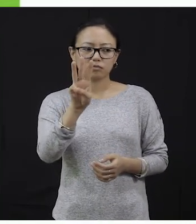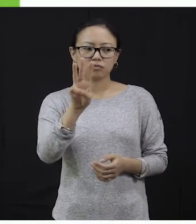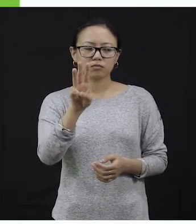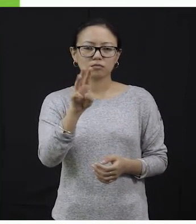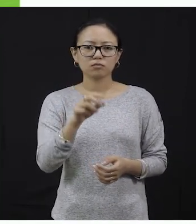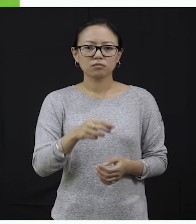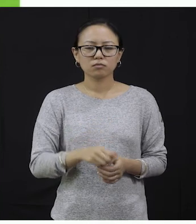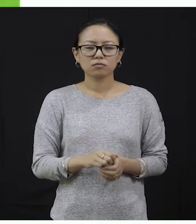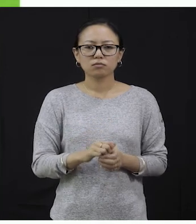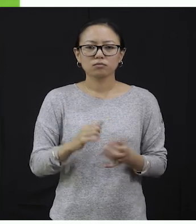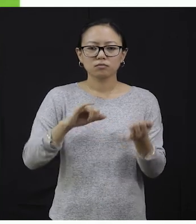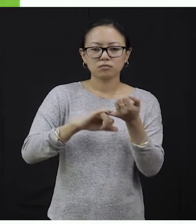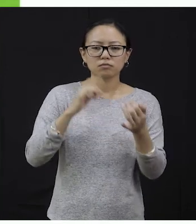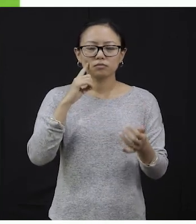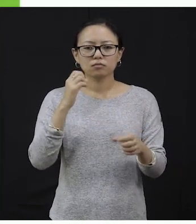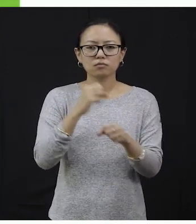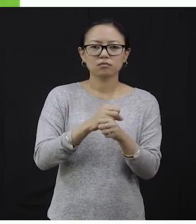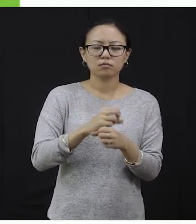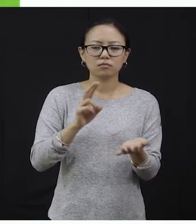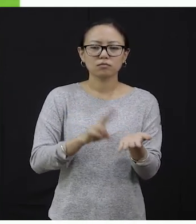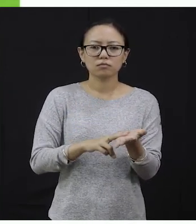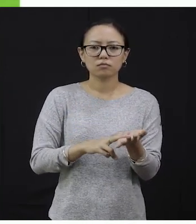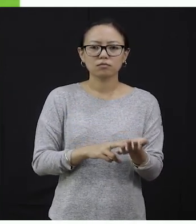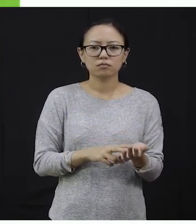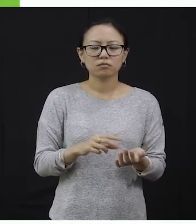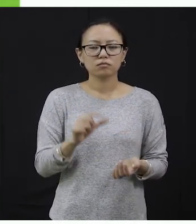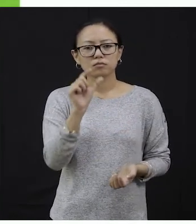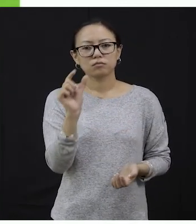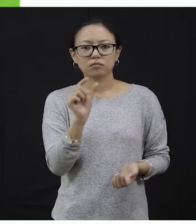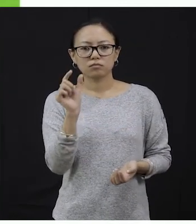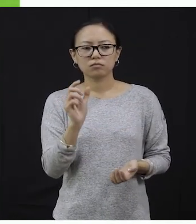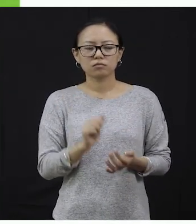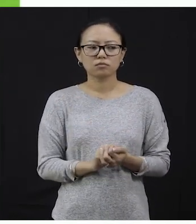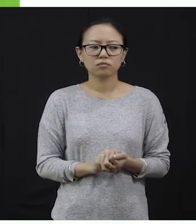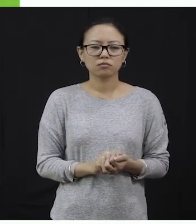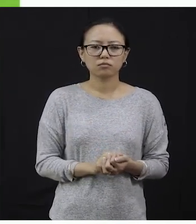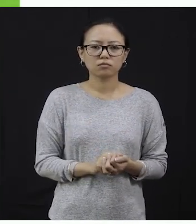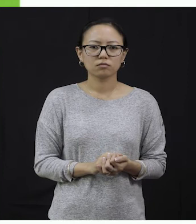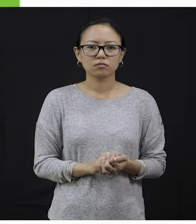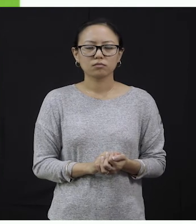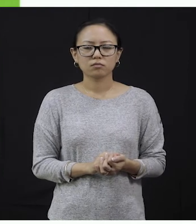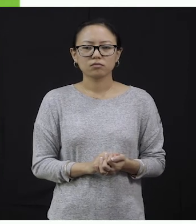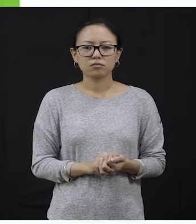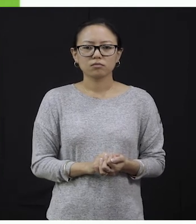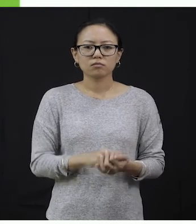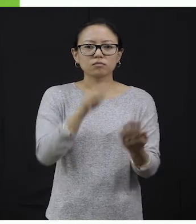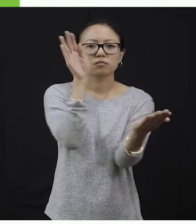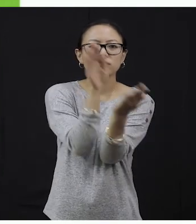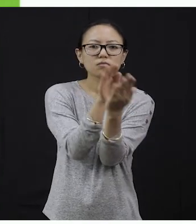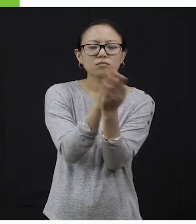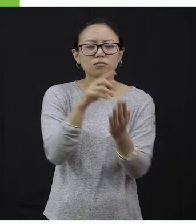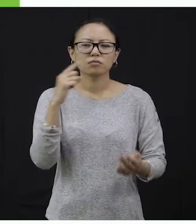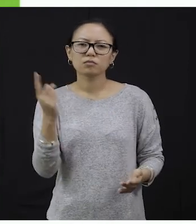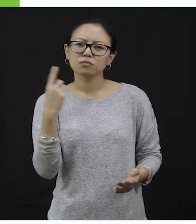And if you think, see, alligator always wants to eat the bigger number of fishes. Okay, just like